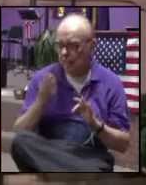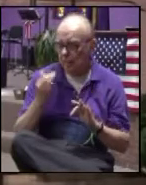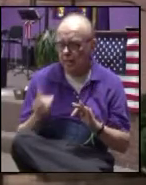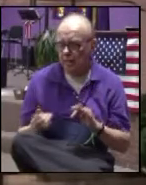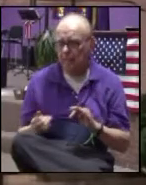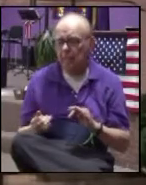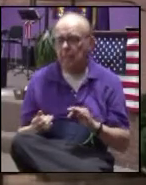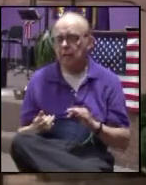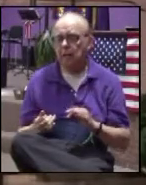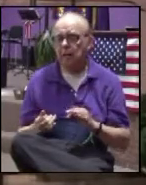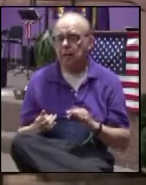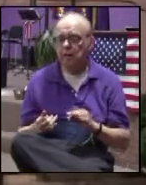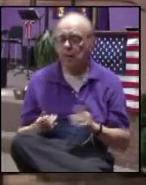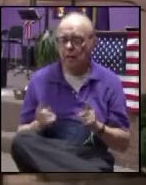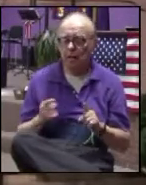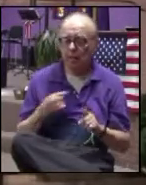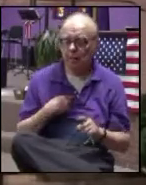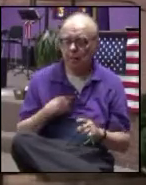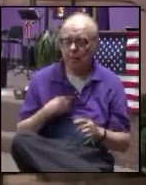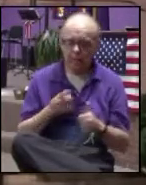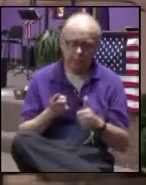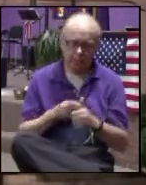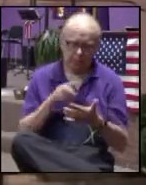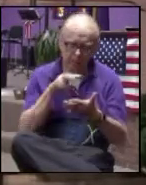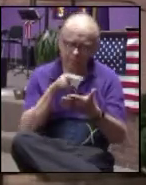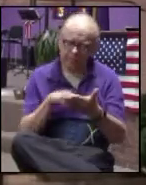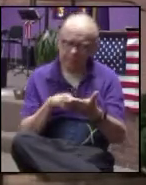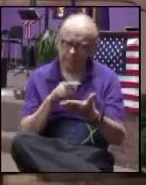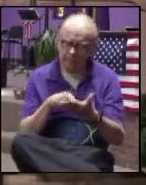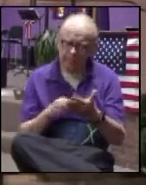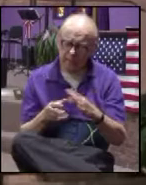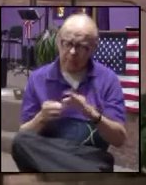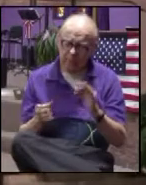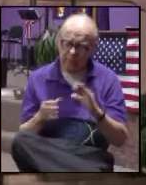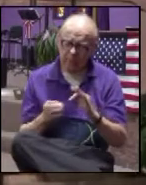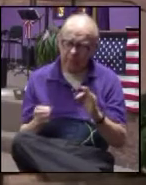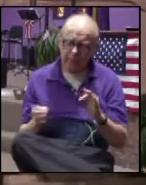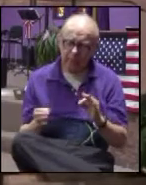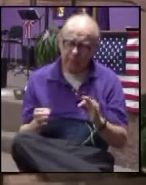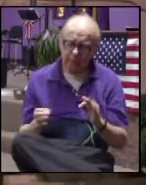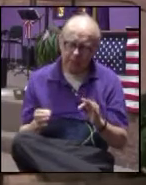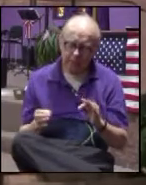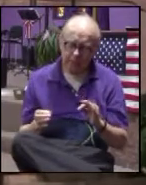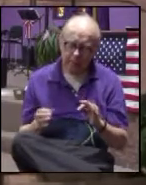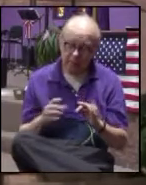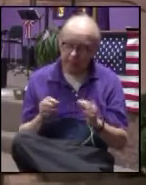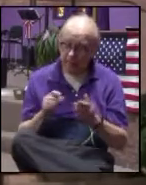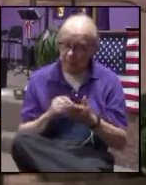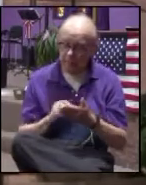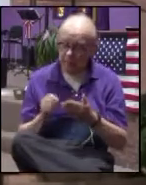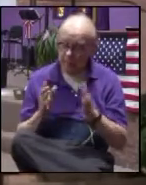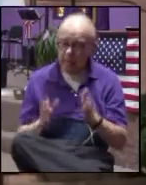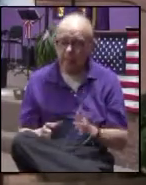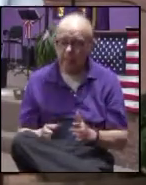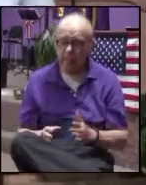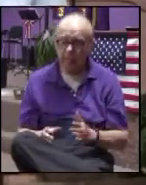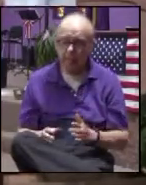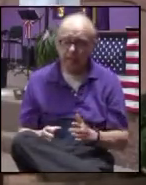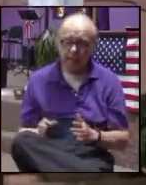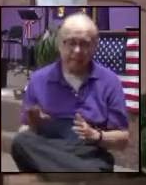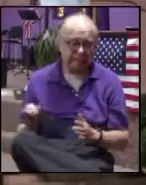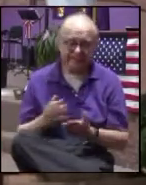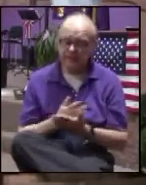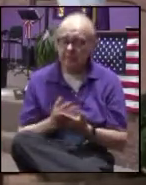Because when I first read the story and it's the writer, same kind of